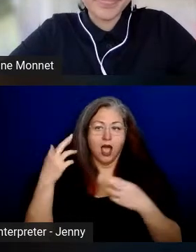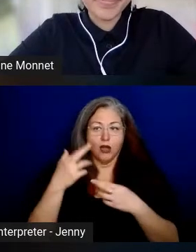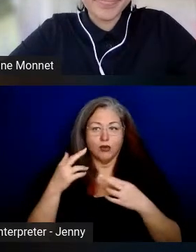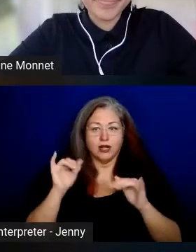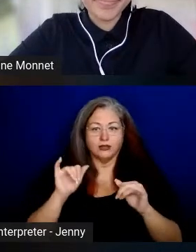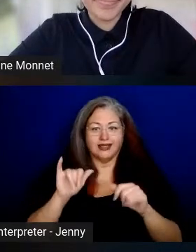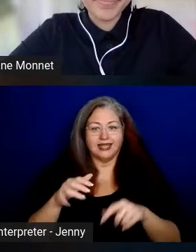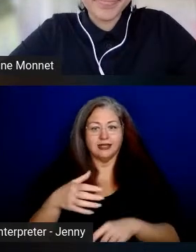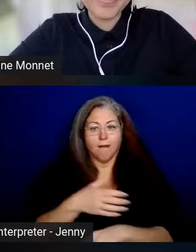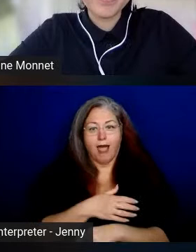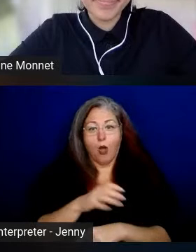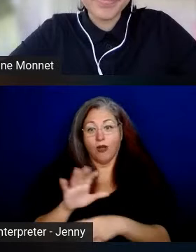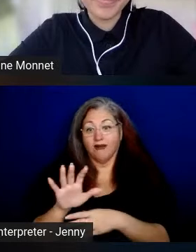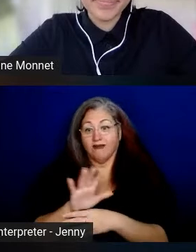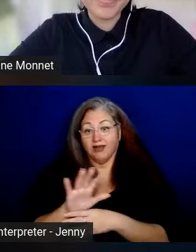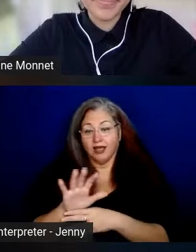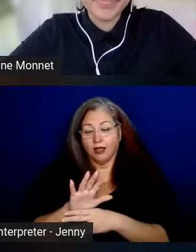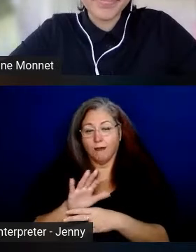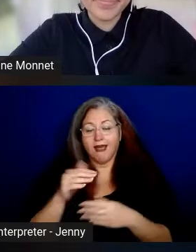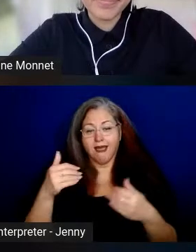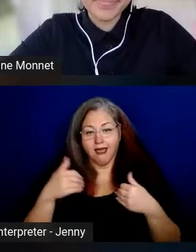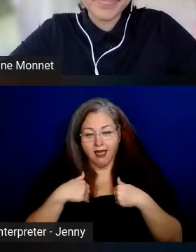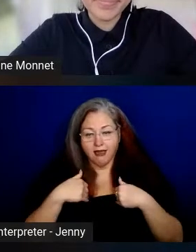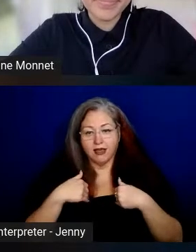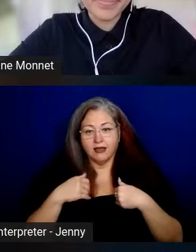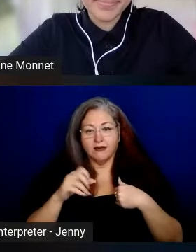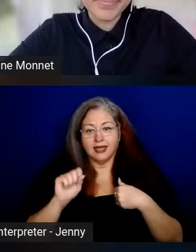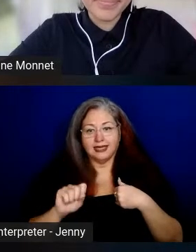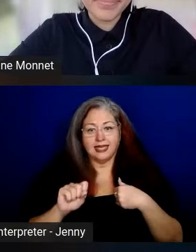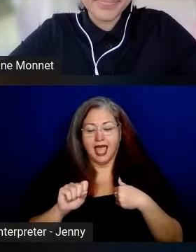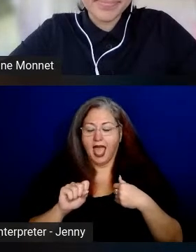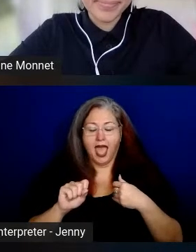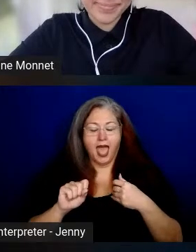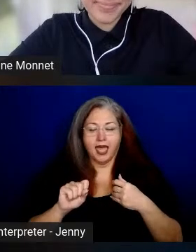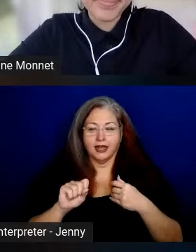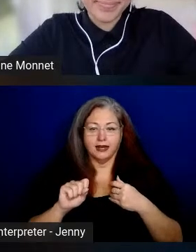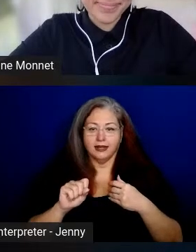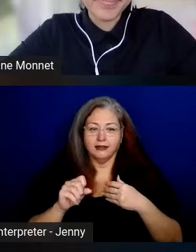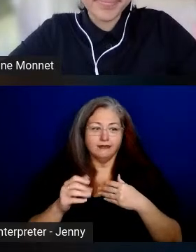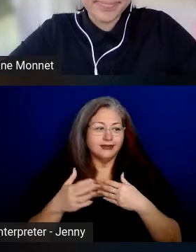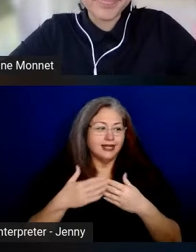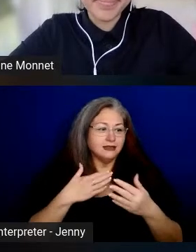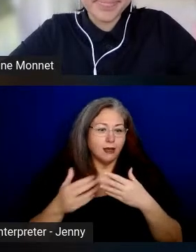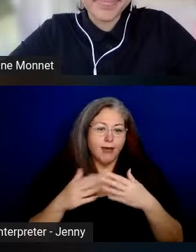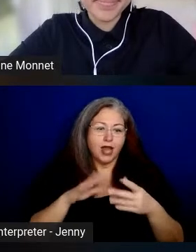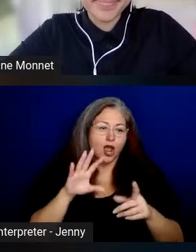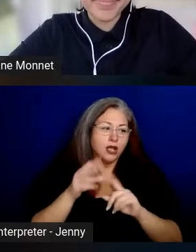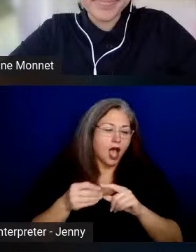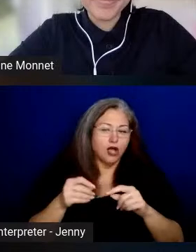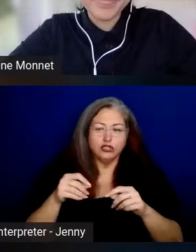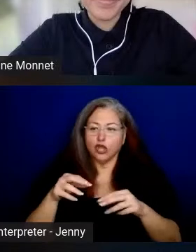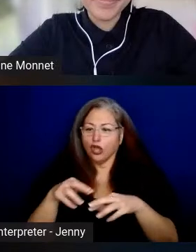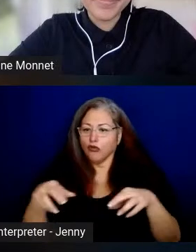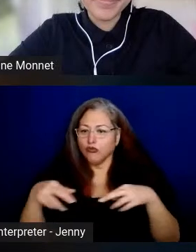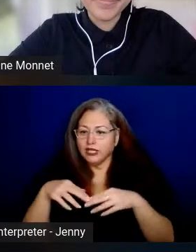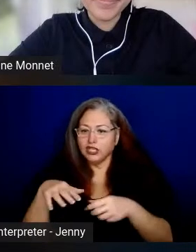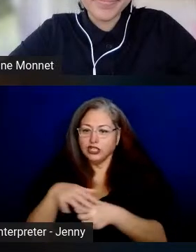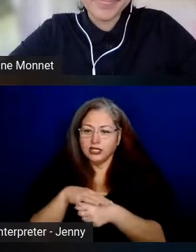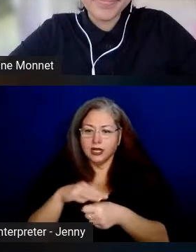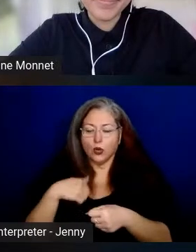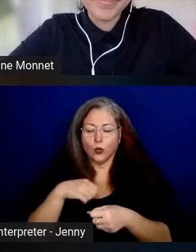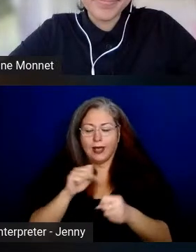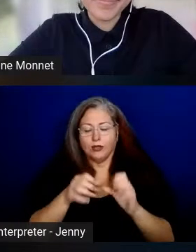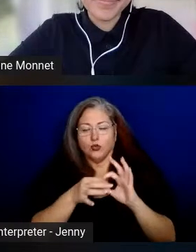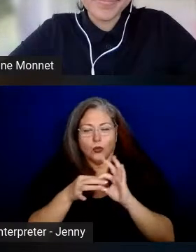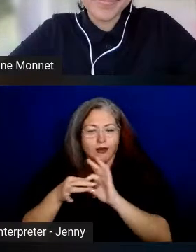power of film, that it's kind of transcends the cultures, the regions, and then helps us, you know, connect together as one